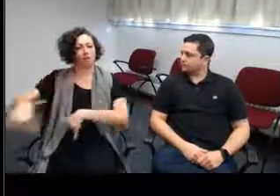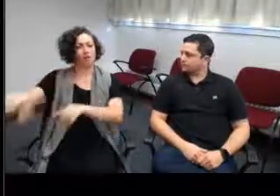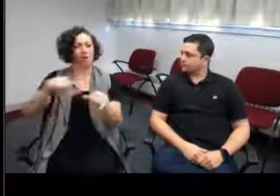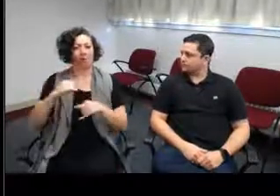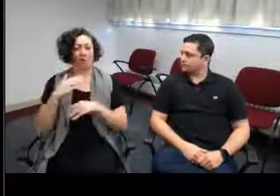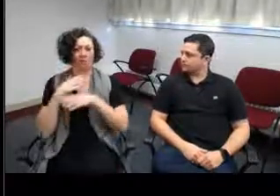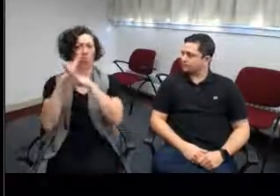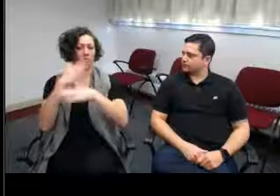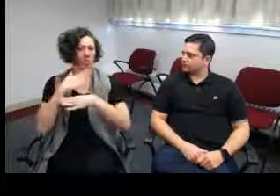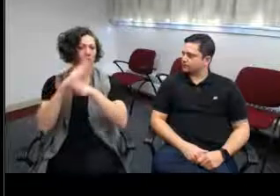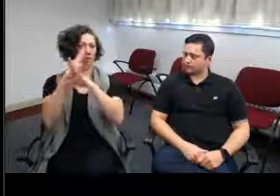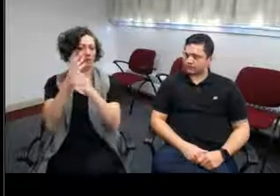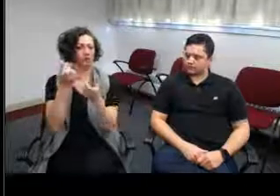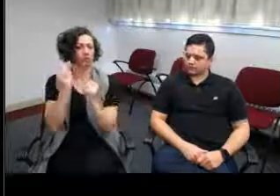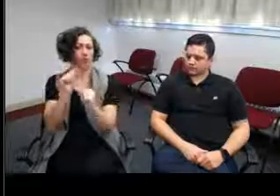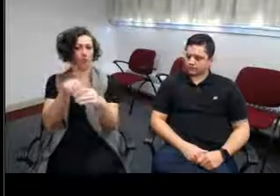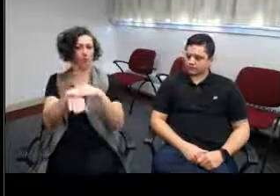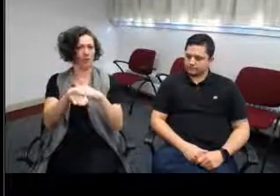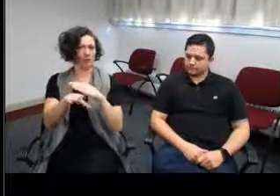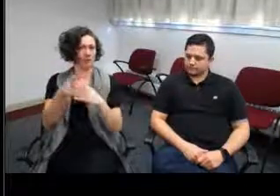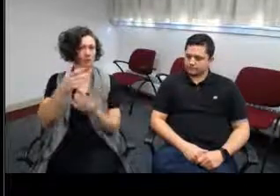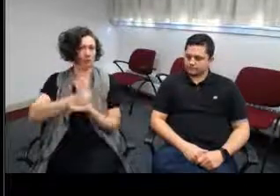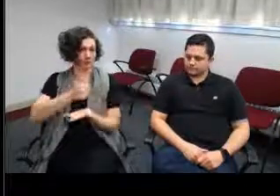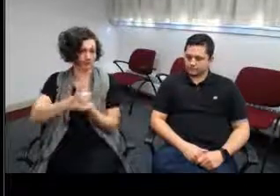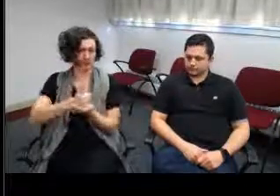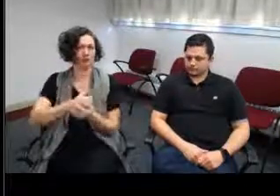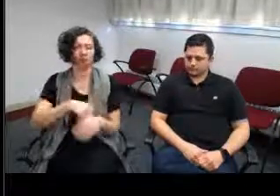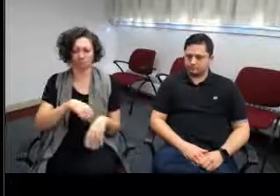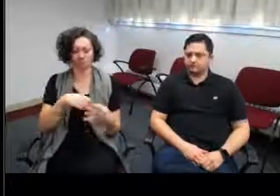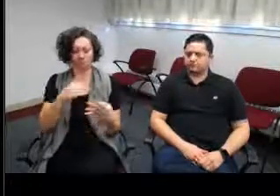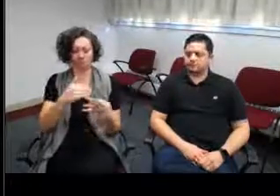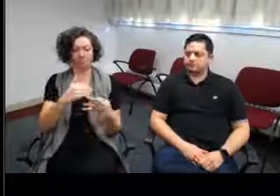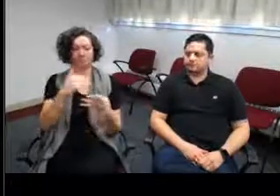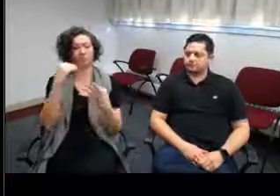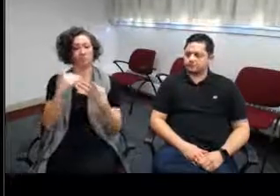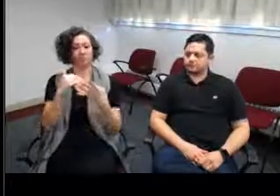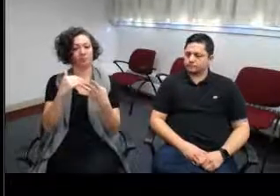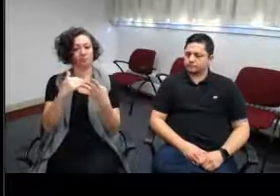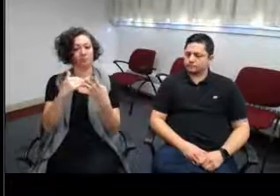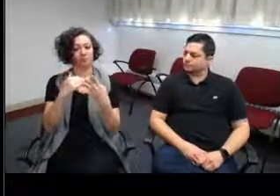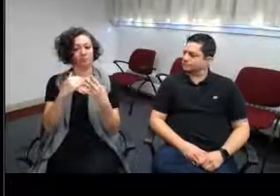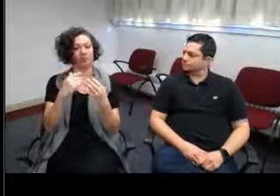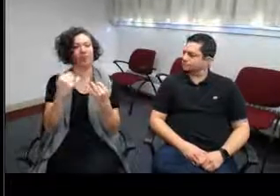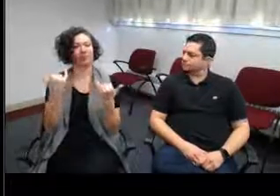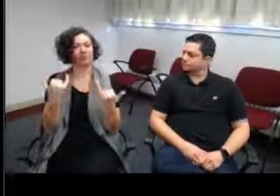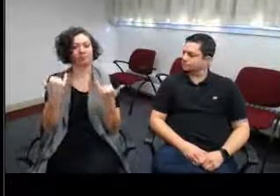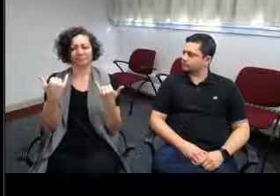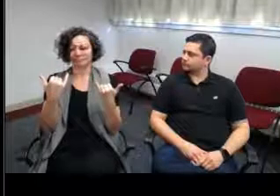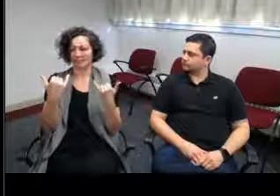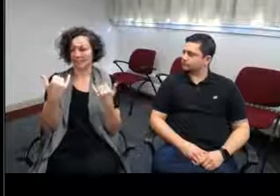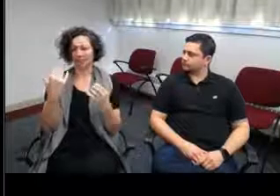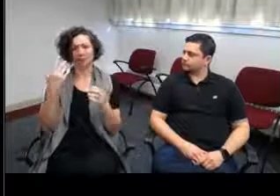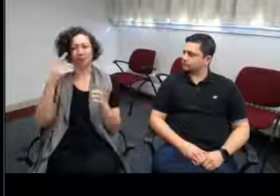in depth. The second is to discuss what are the common barriers to treatment for that population.